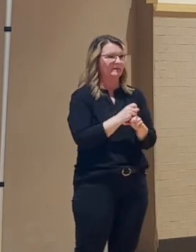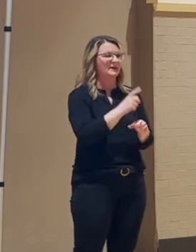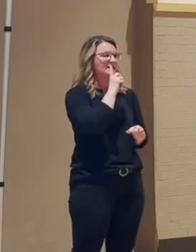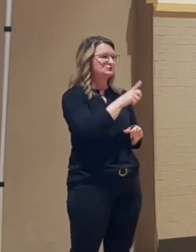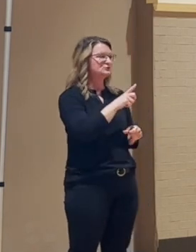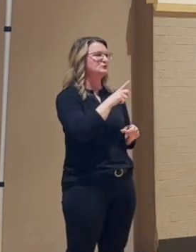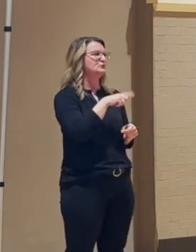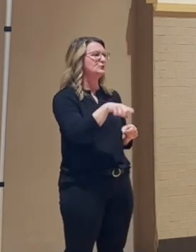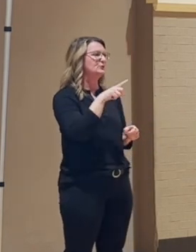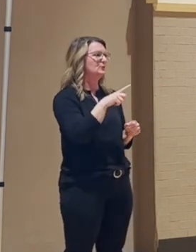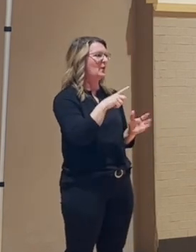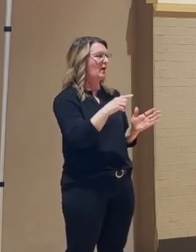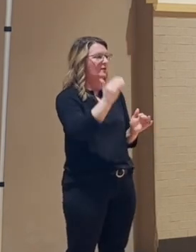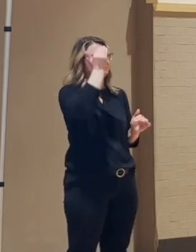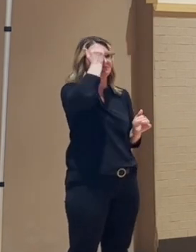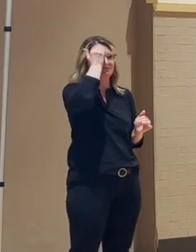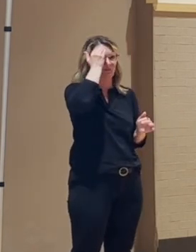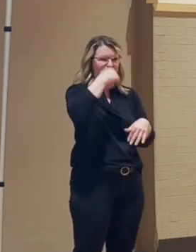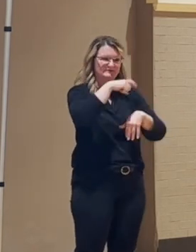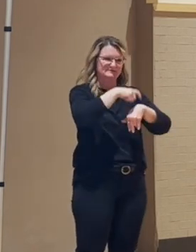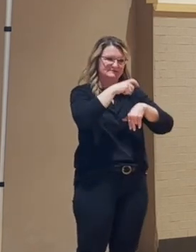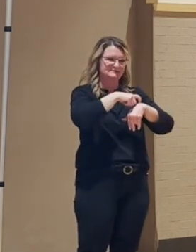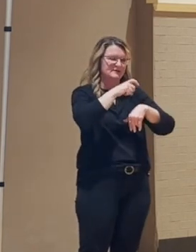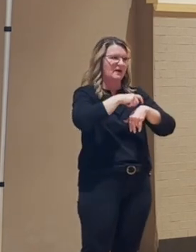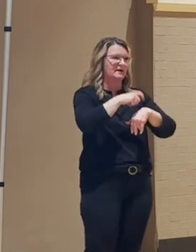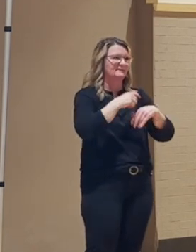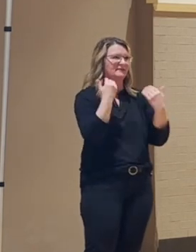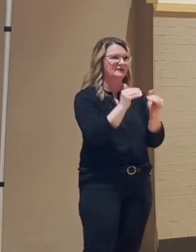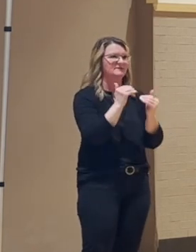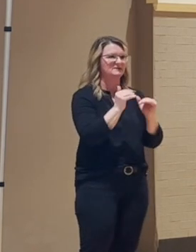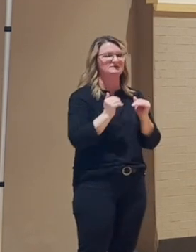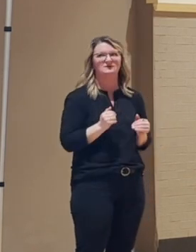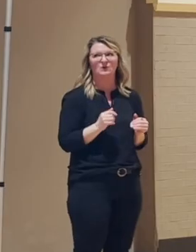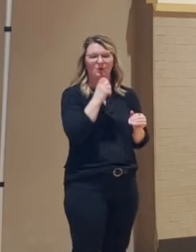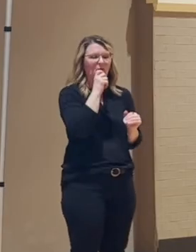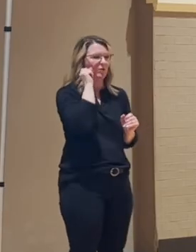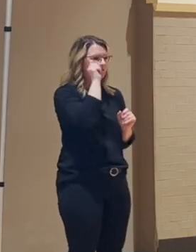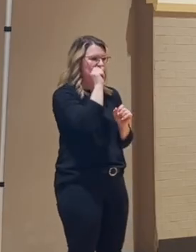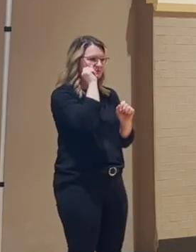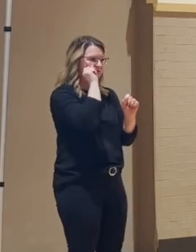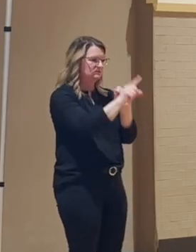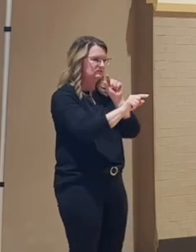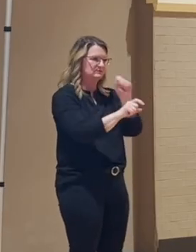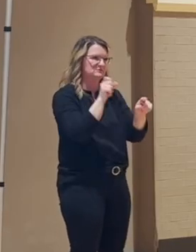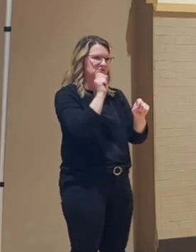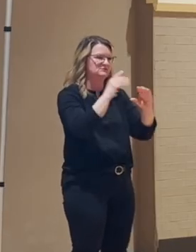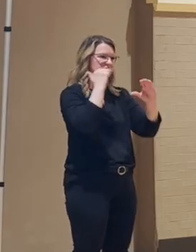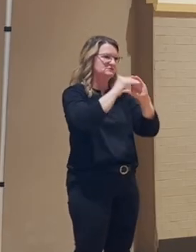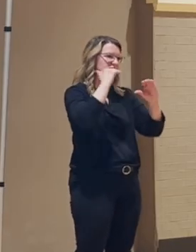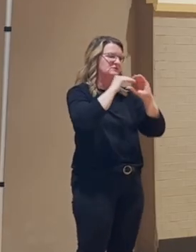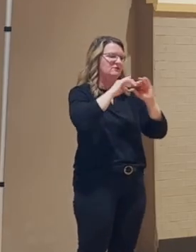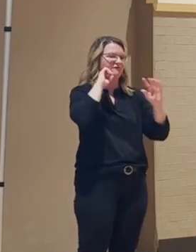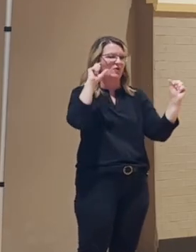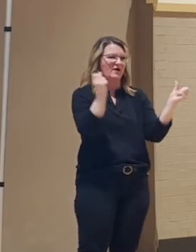sure that you are up to speed. We do have a timeline that's on here. Now, we're not going to inundate you with a timeline for